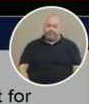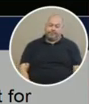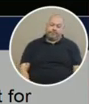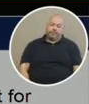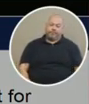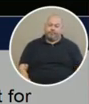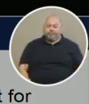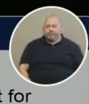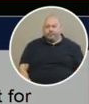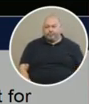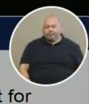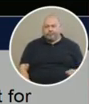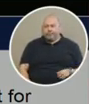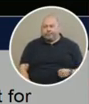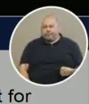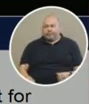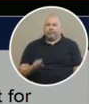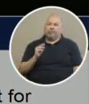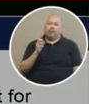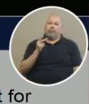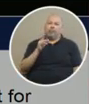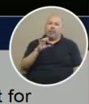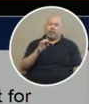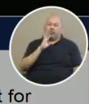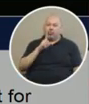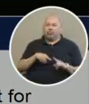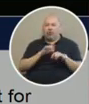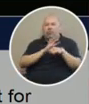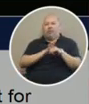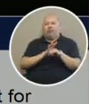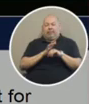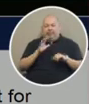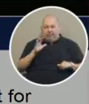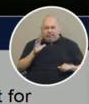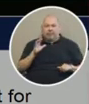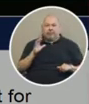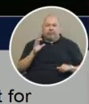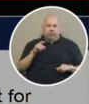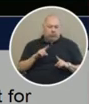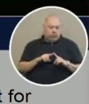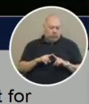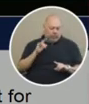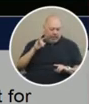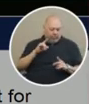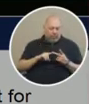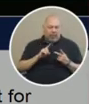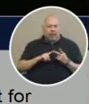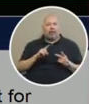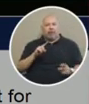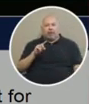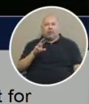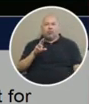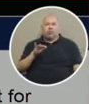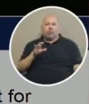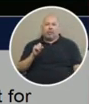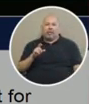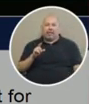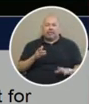be Monica Lambrana. She's going to cover COVID-19's impact to airport and bridge operations.